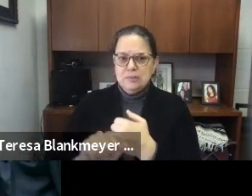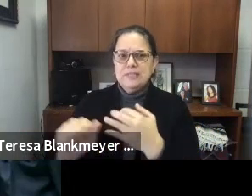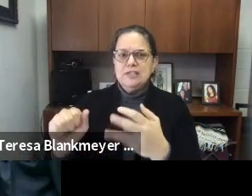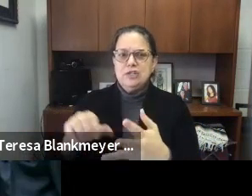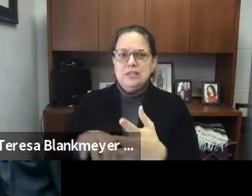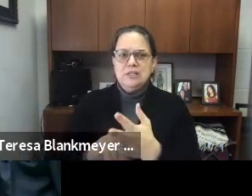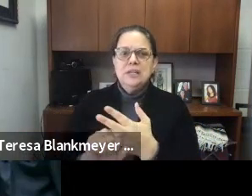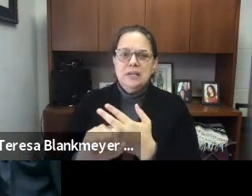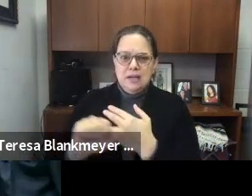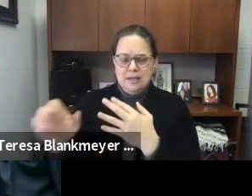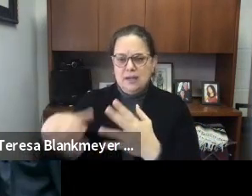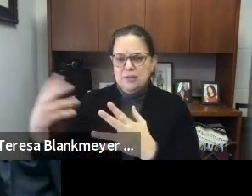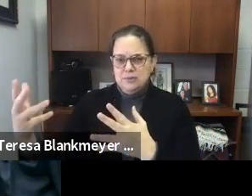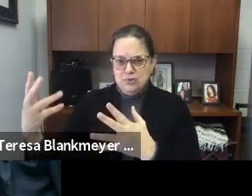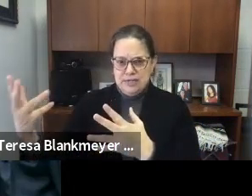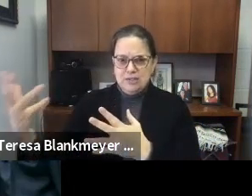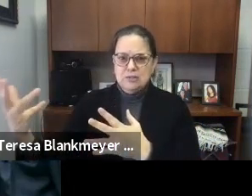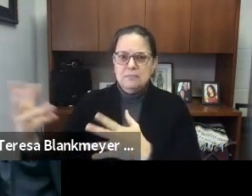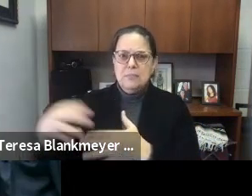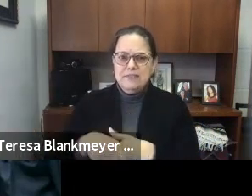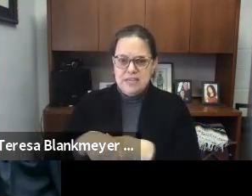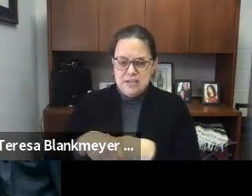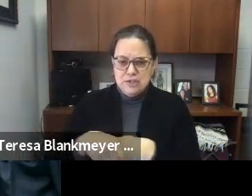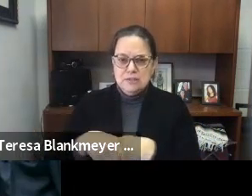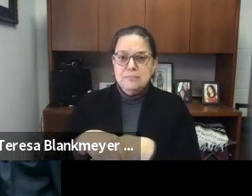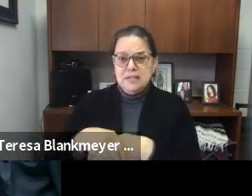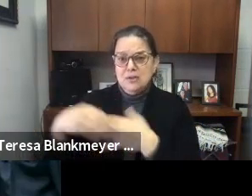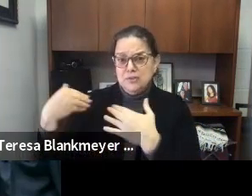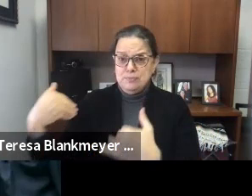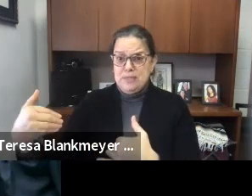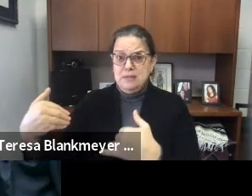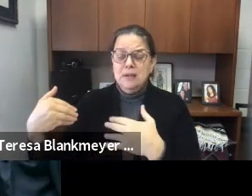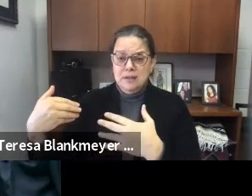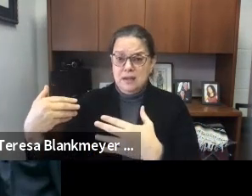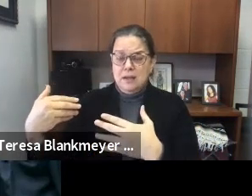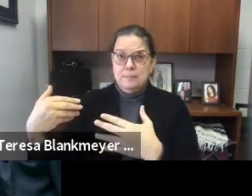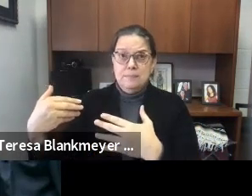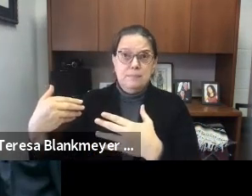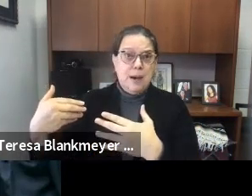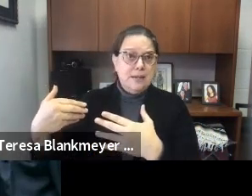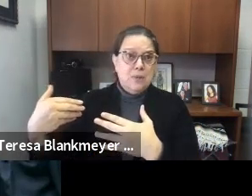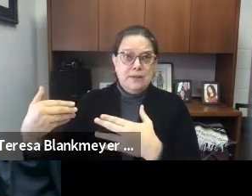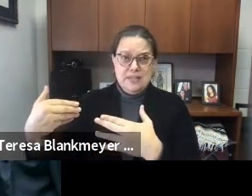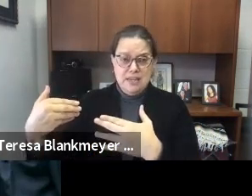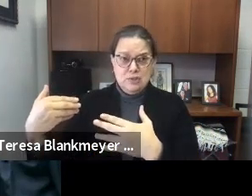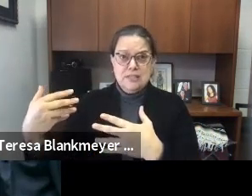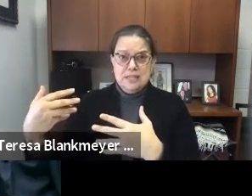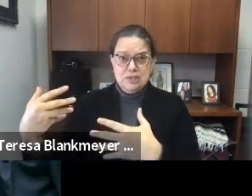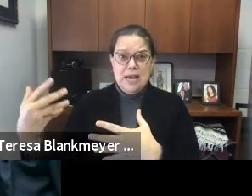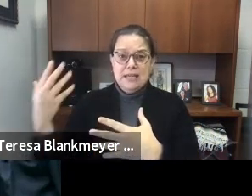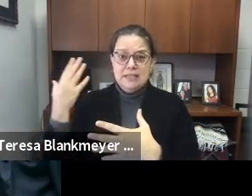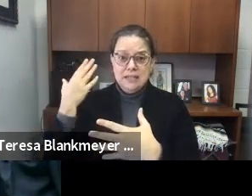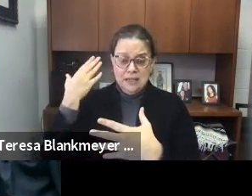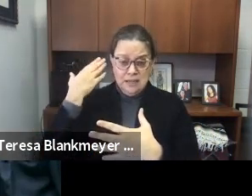to circumcision and other genital modification, but it can also be body modifications